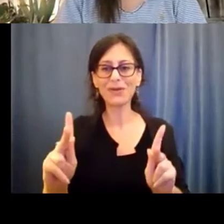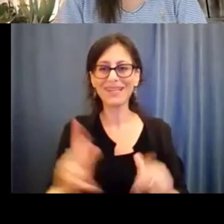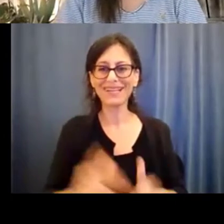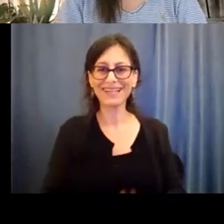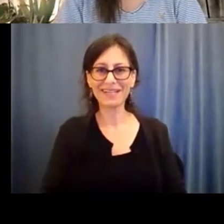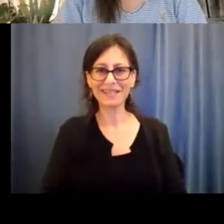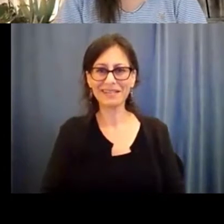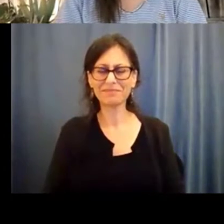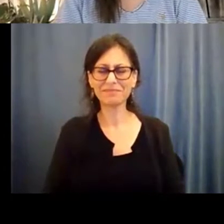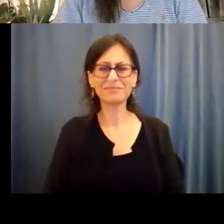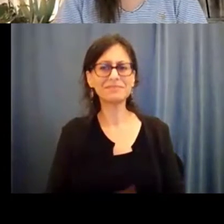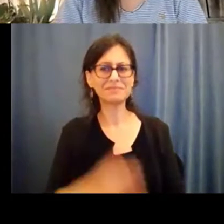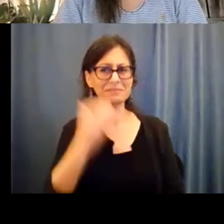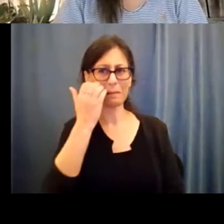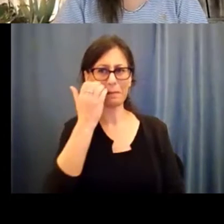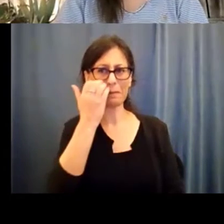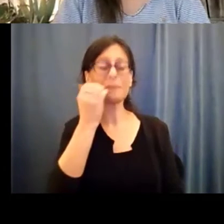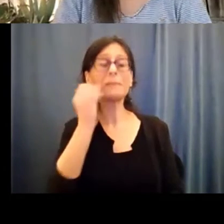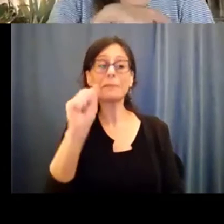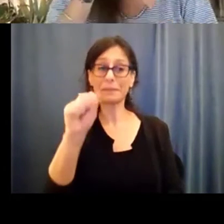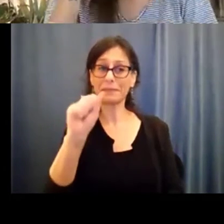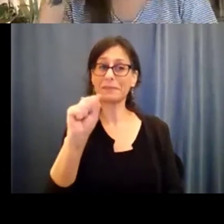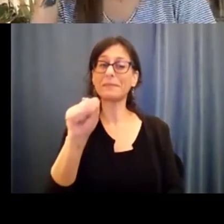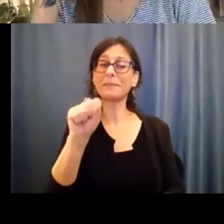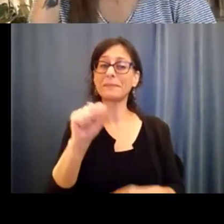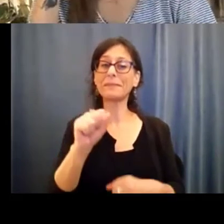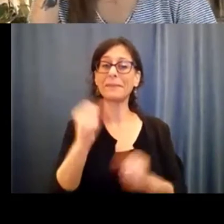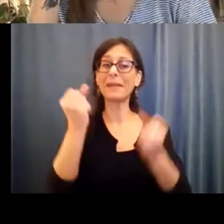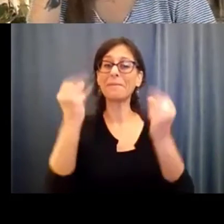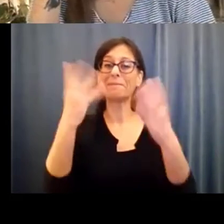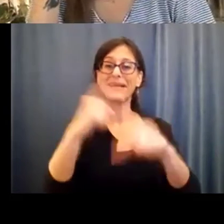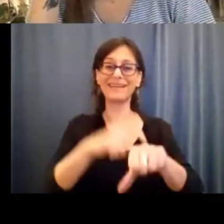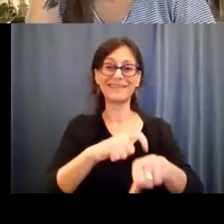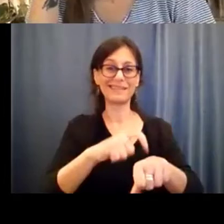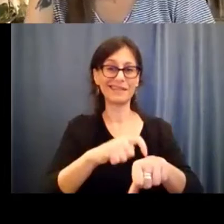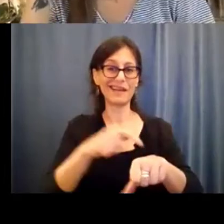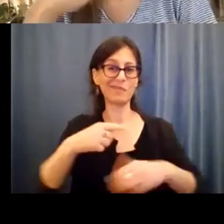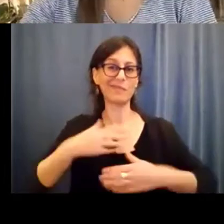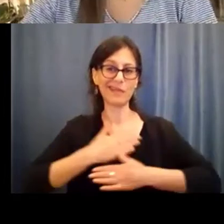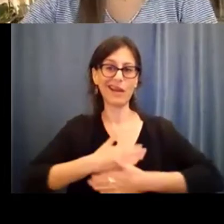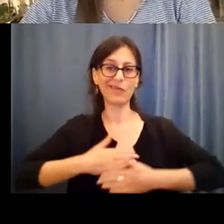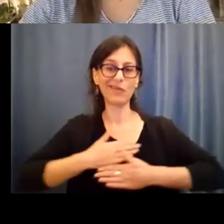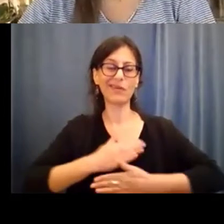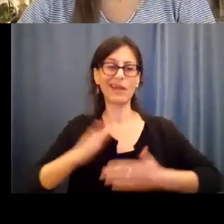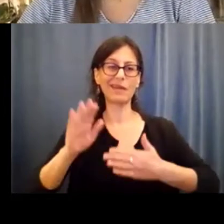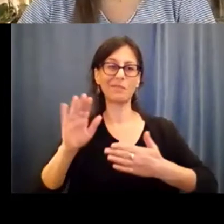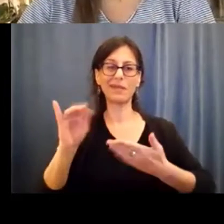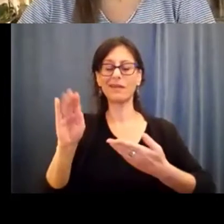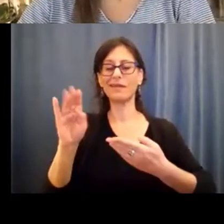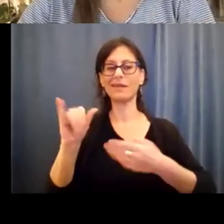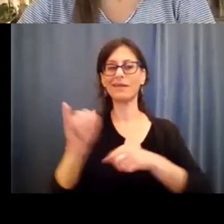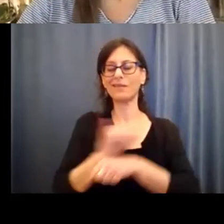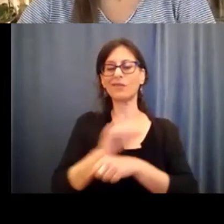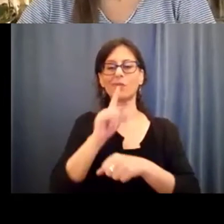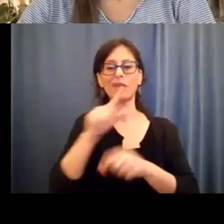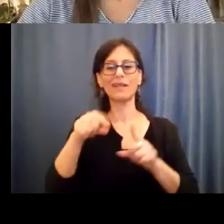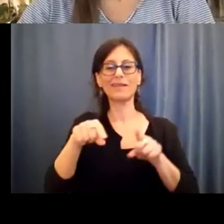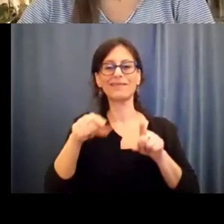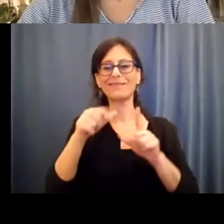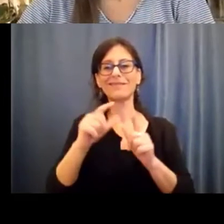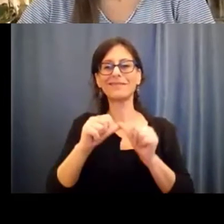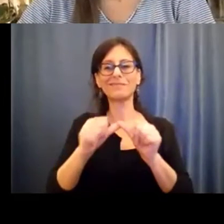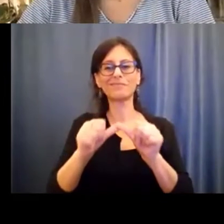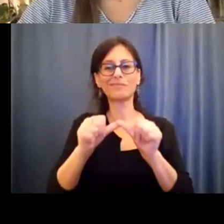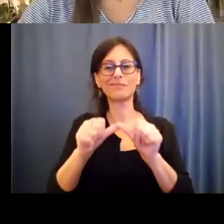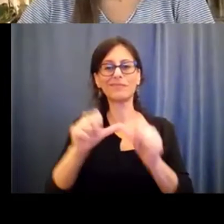opportunity. Well, I mean, and many times this is the entertainment industry. I like to call it, a